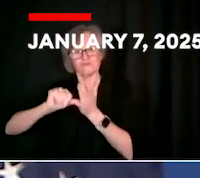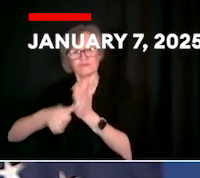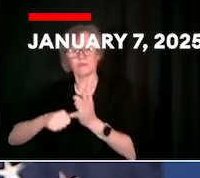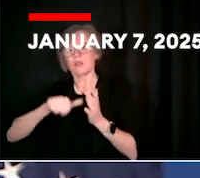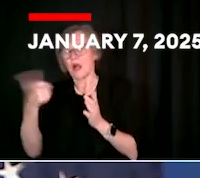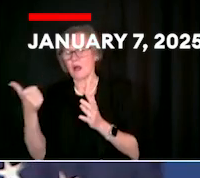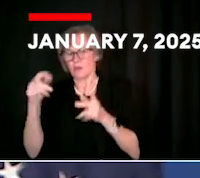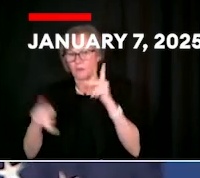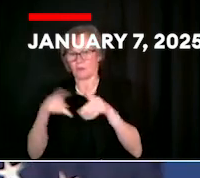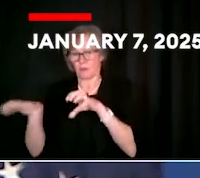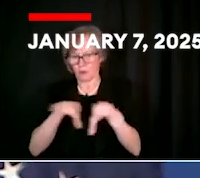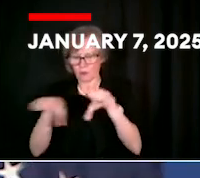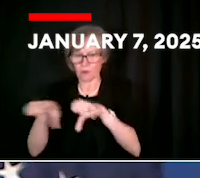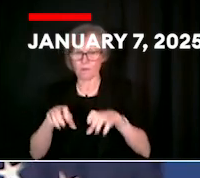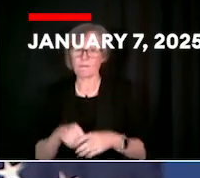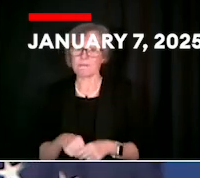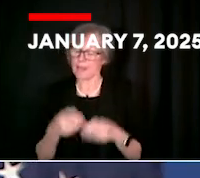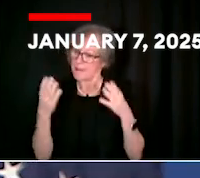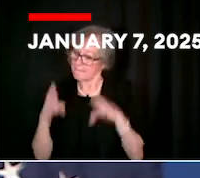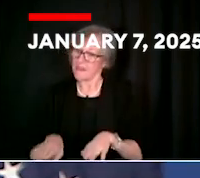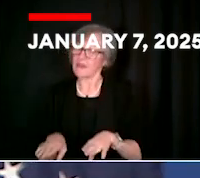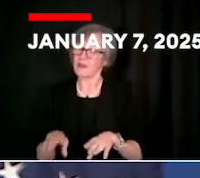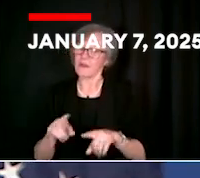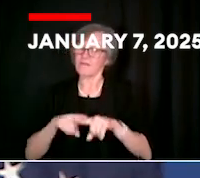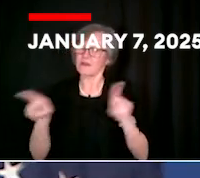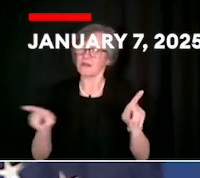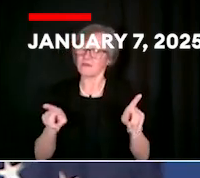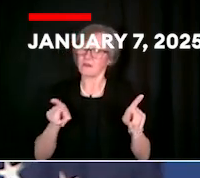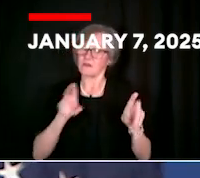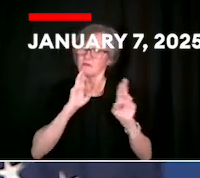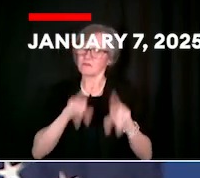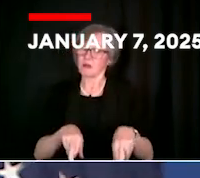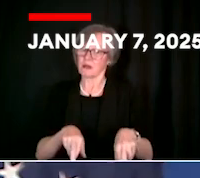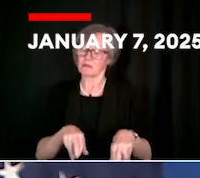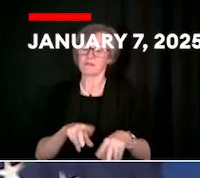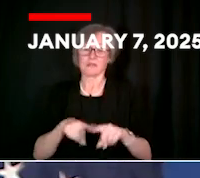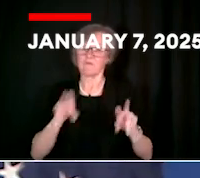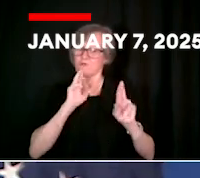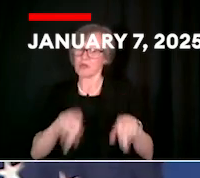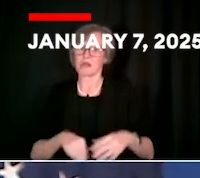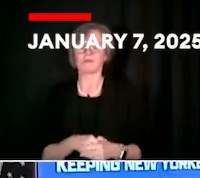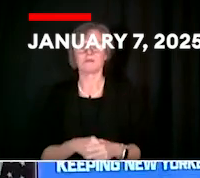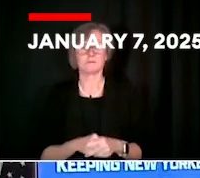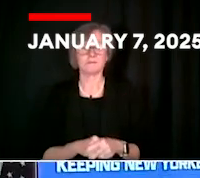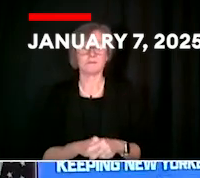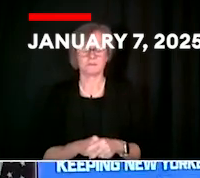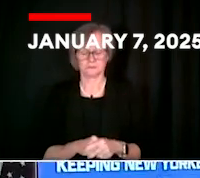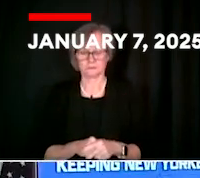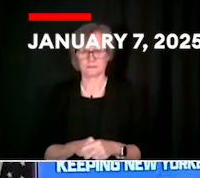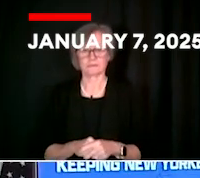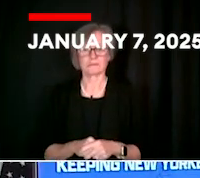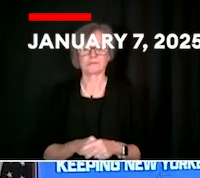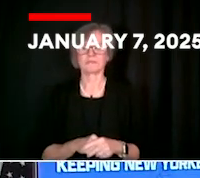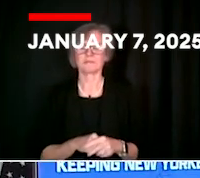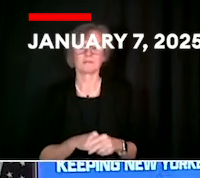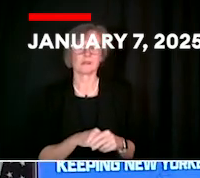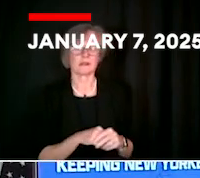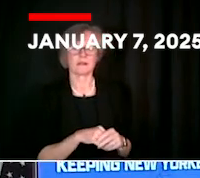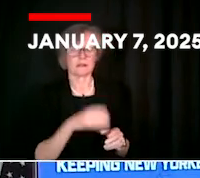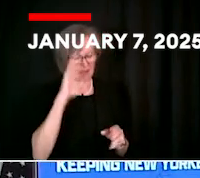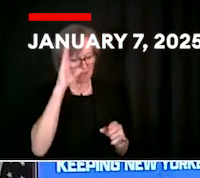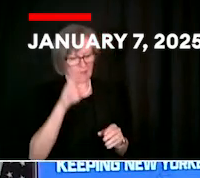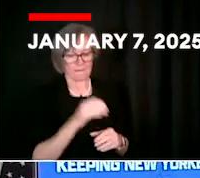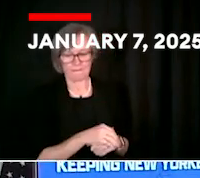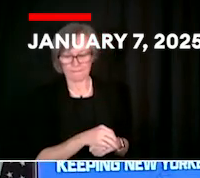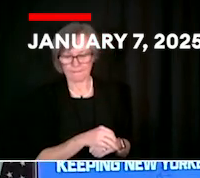doing. And I bet you'll get a different response and reaction. Hey, Mr. Mayor, how are you? Good. How you doing? Doing just